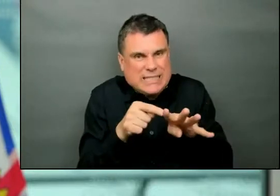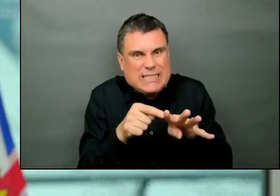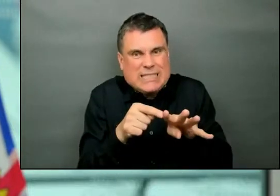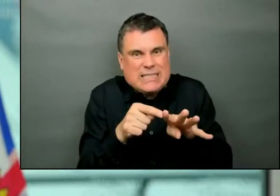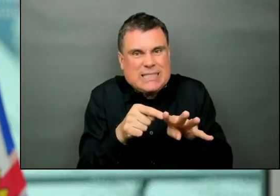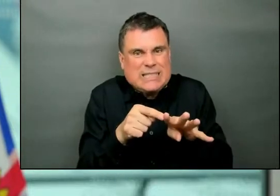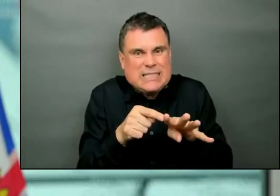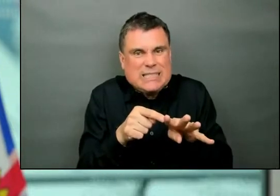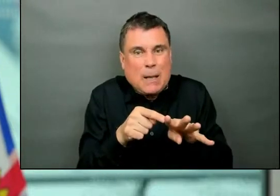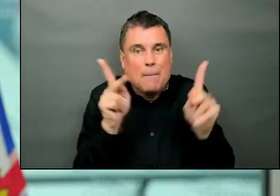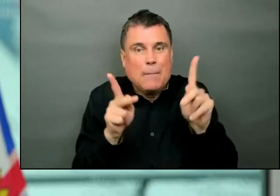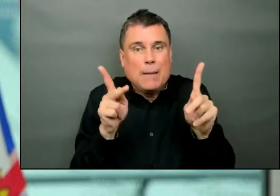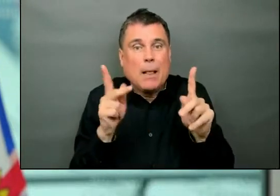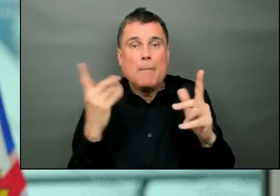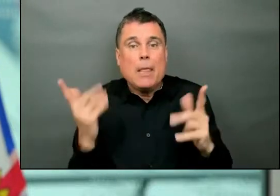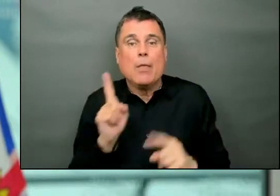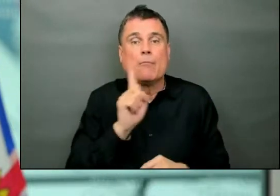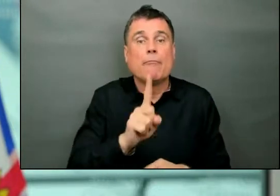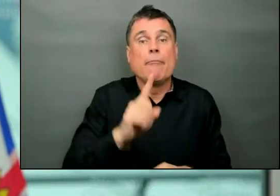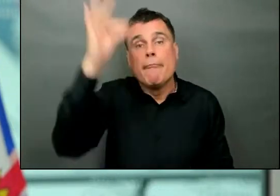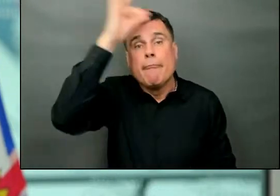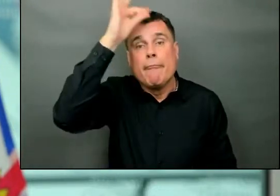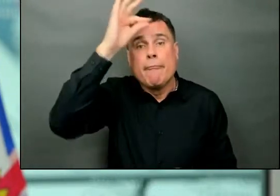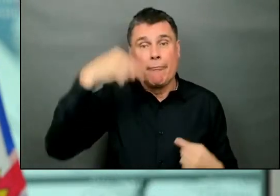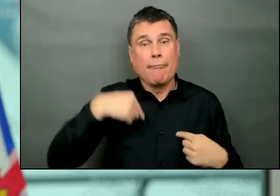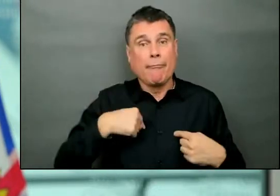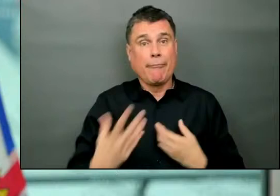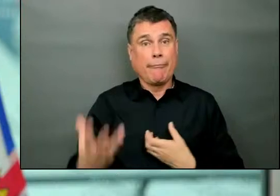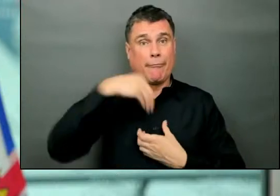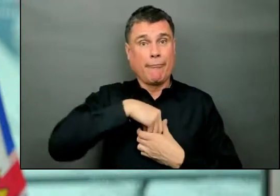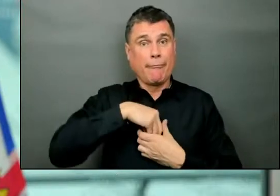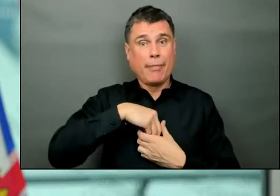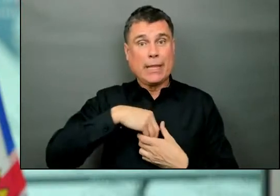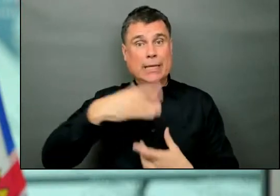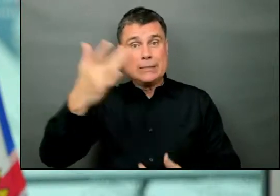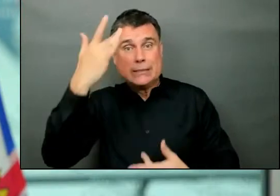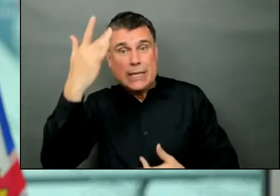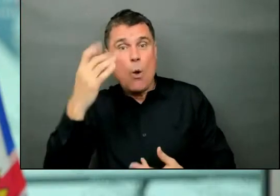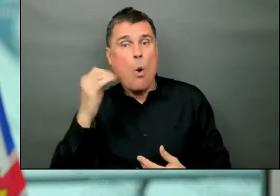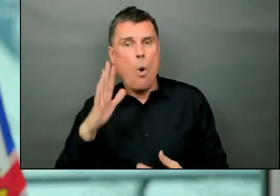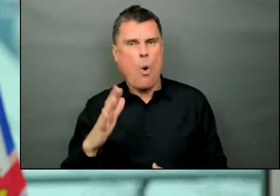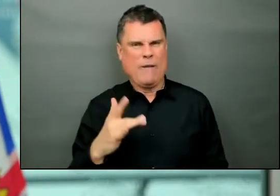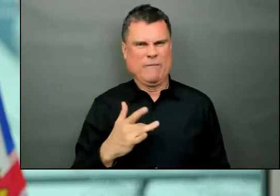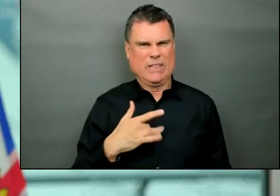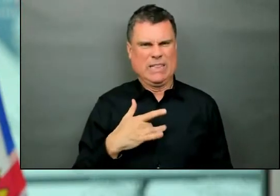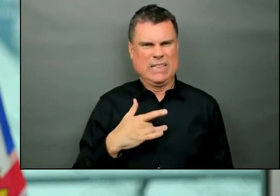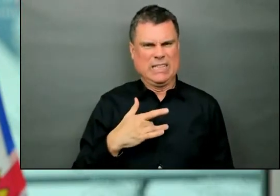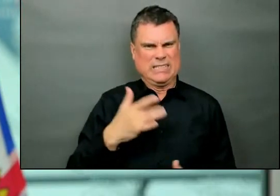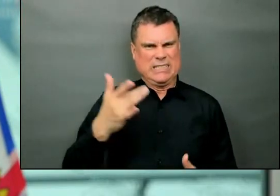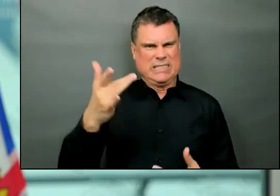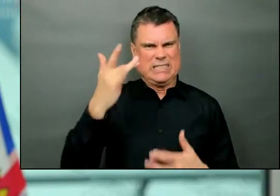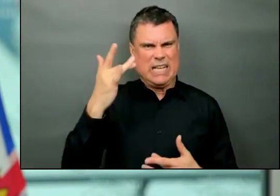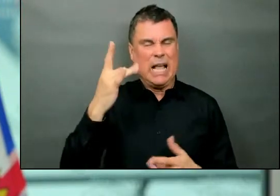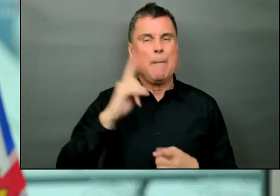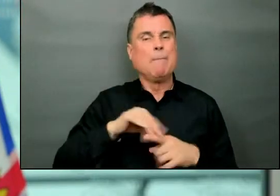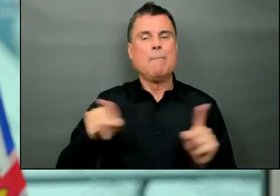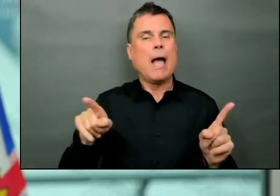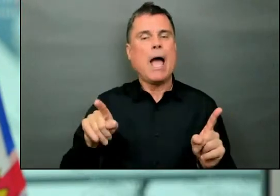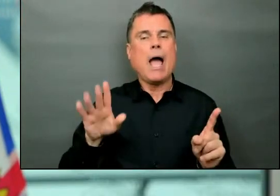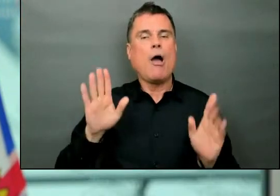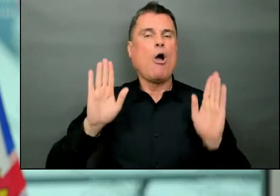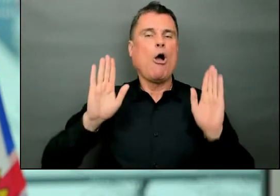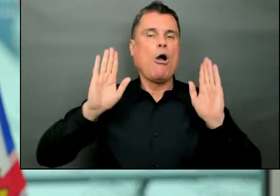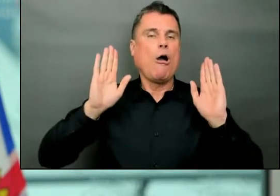recognizing that they're ill, around having the ability to stay off work, and that speaks to things like